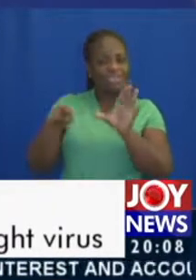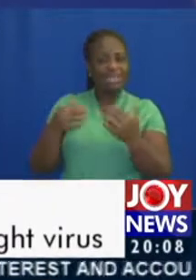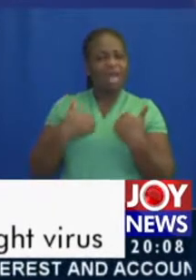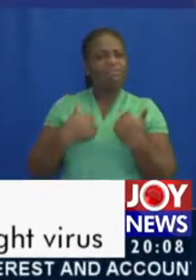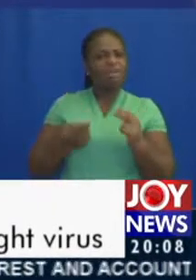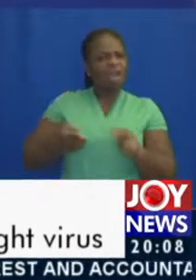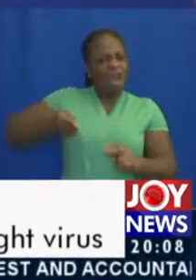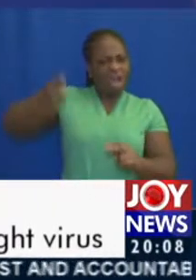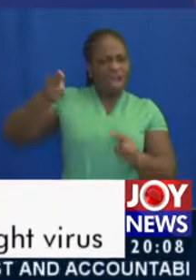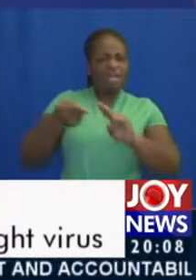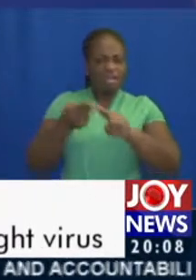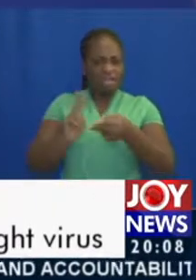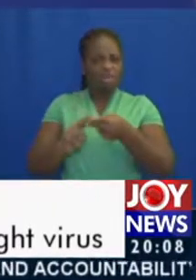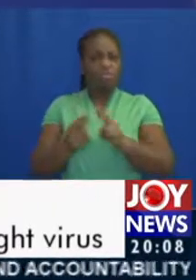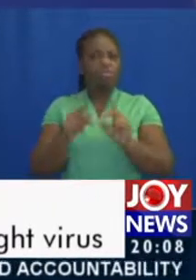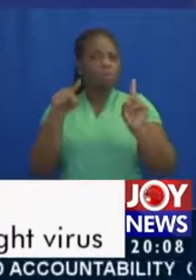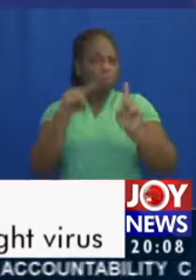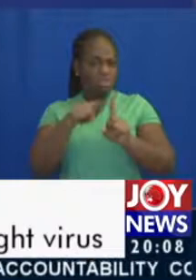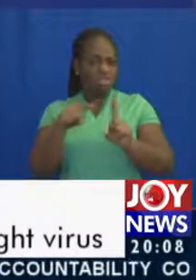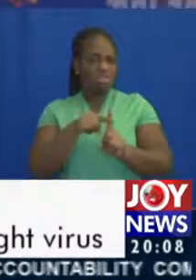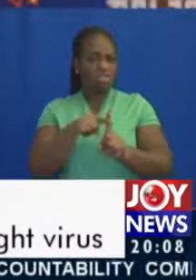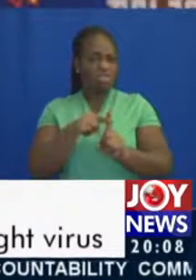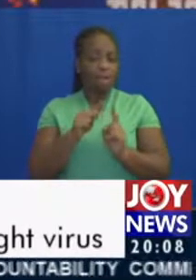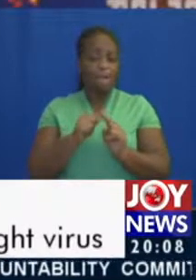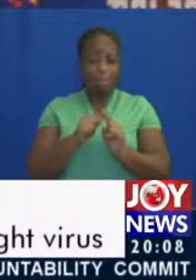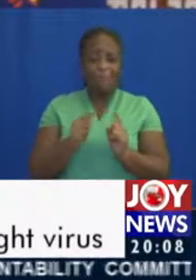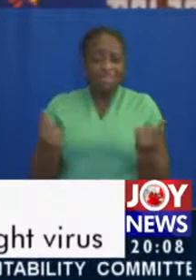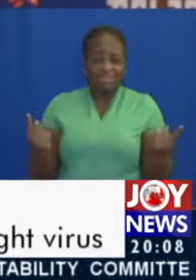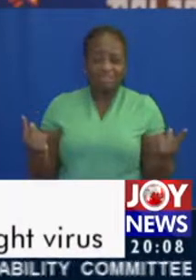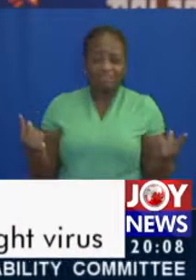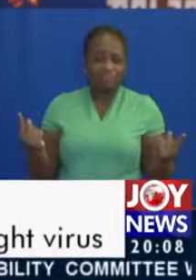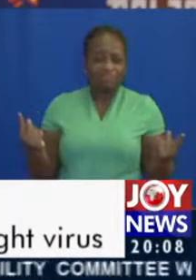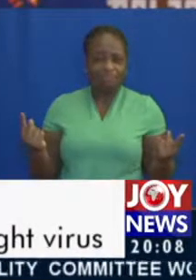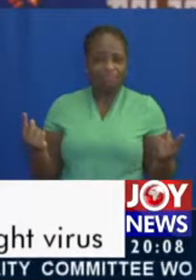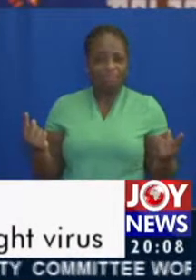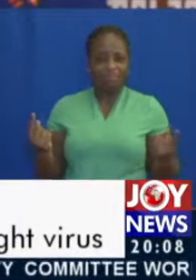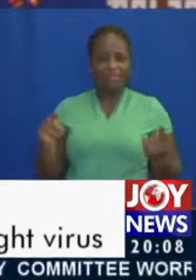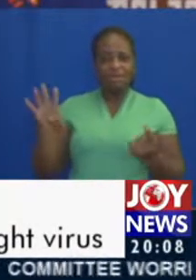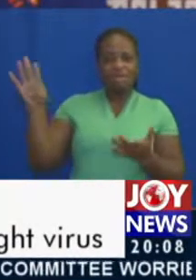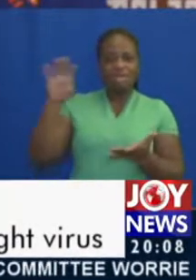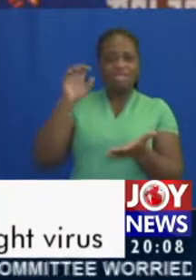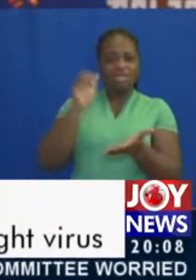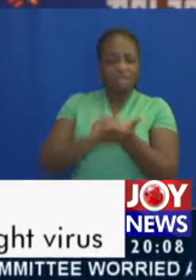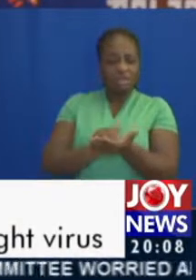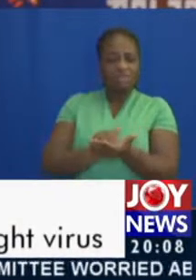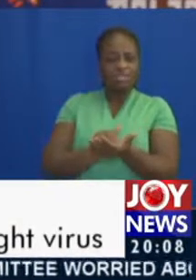active cases. Thus far, a total of 40,000